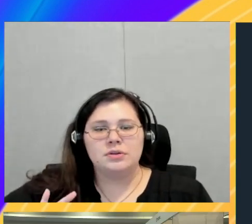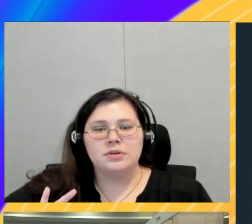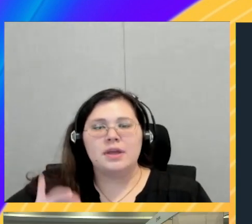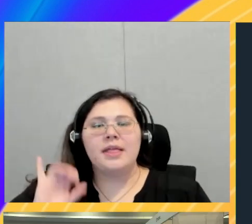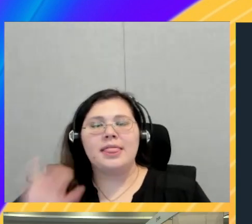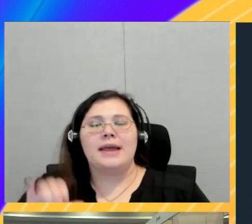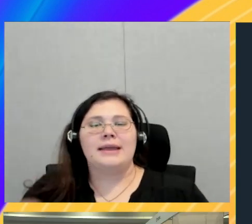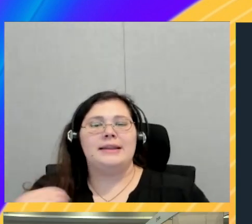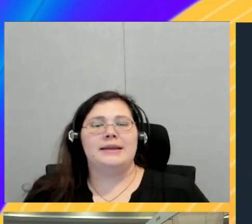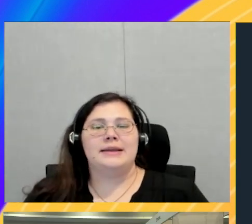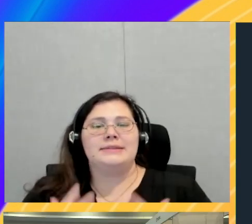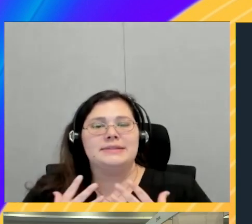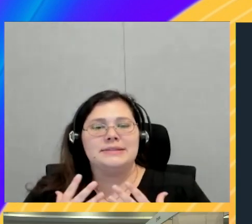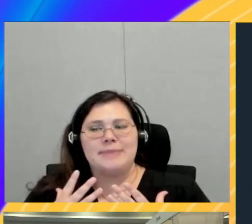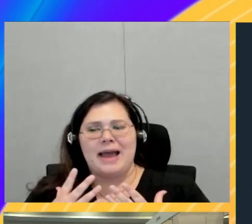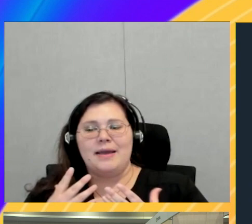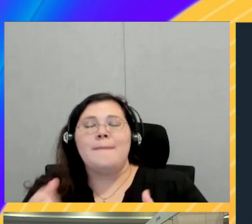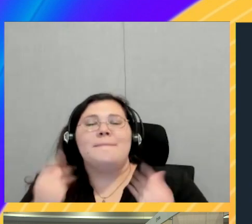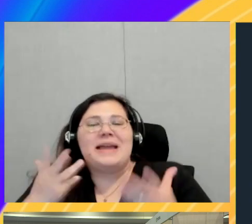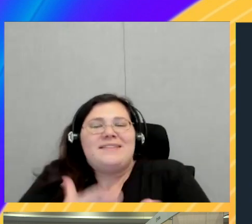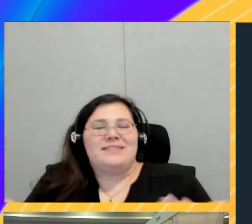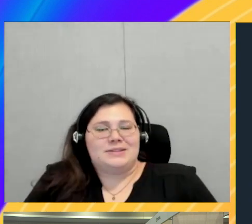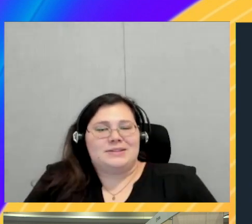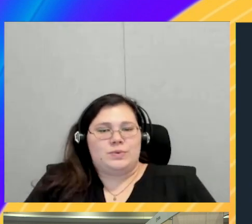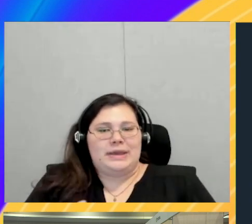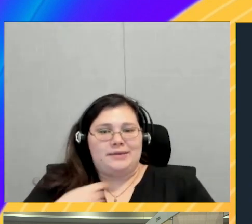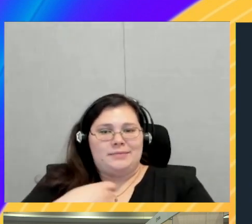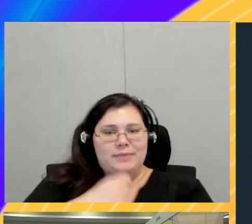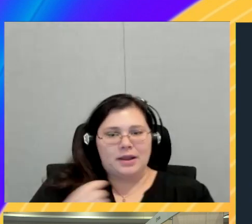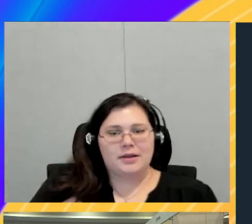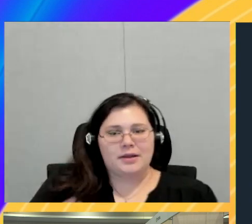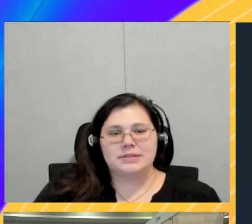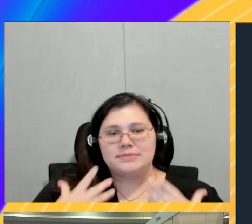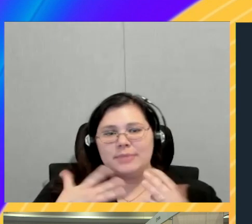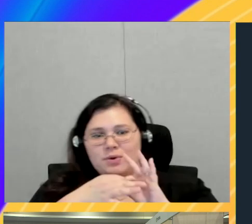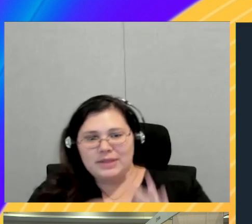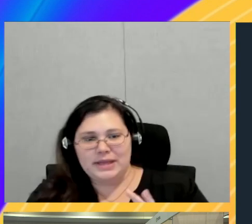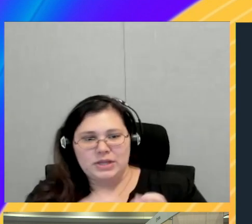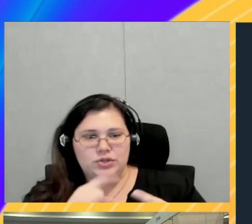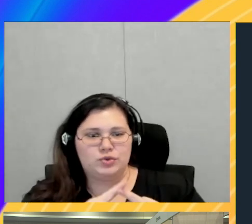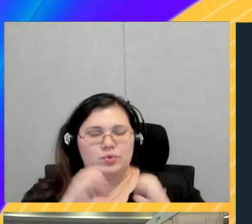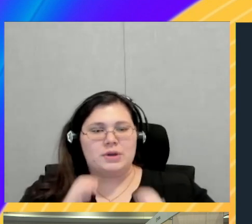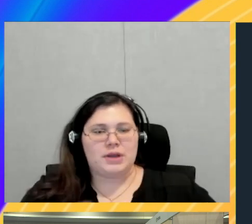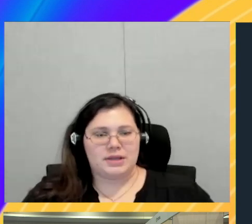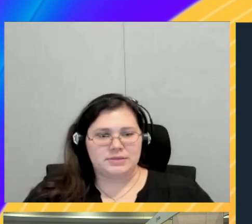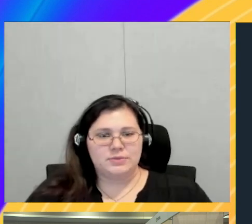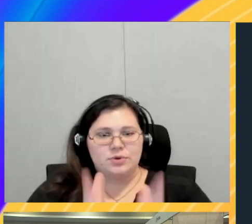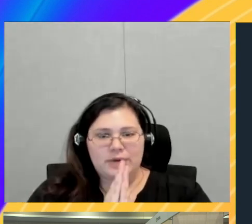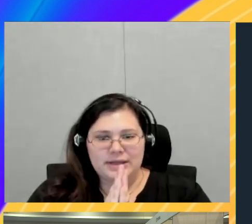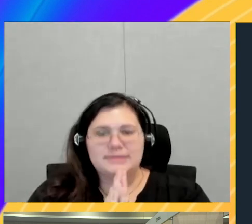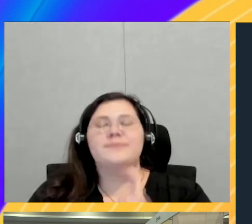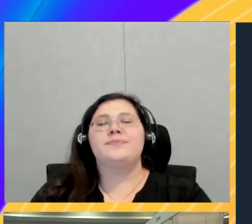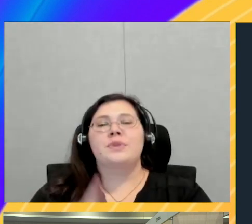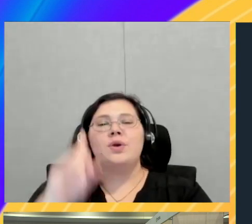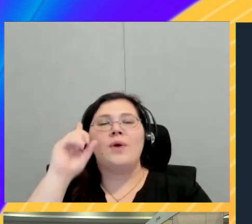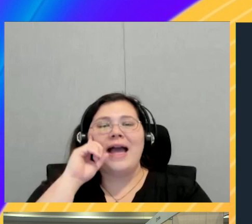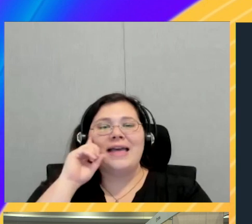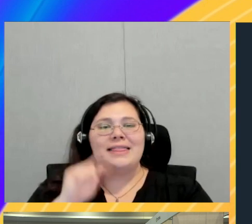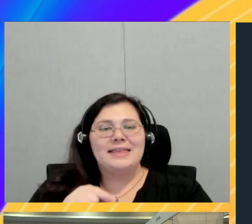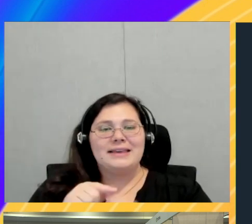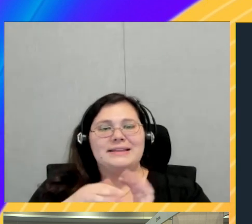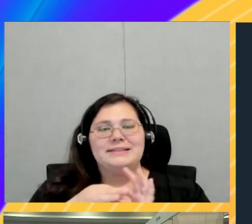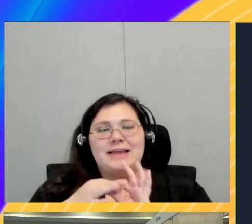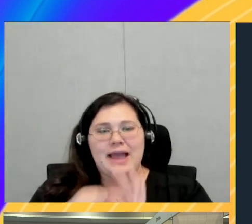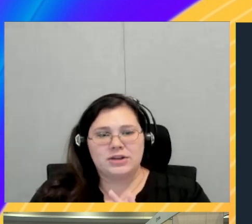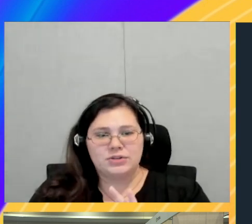customer requests. Yep. So, I think that naturally begs the question as to the composition of an account team. Wayne, can you